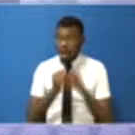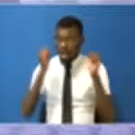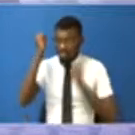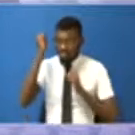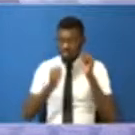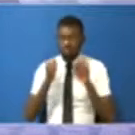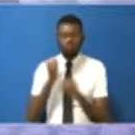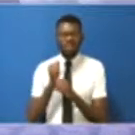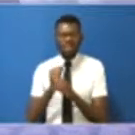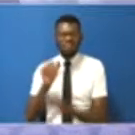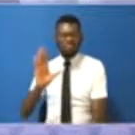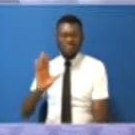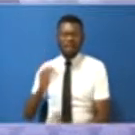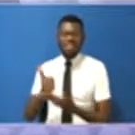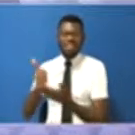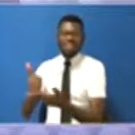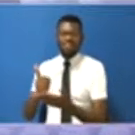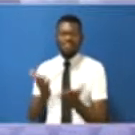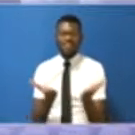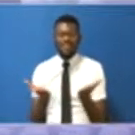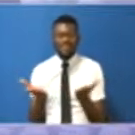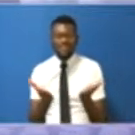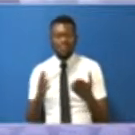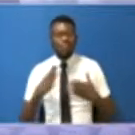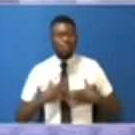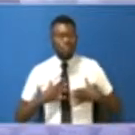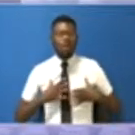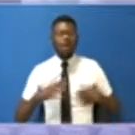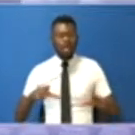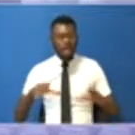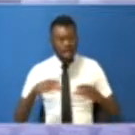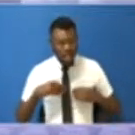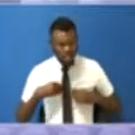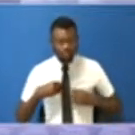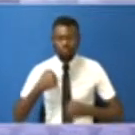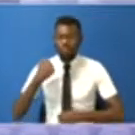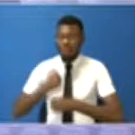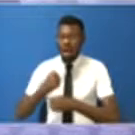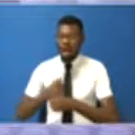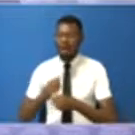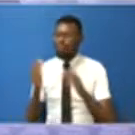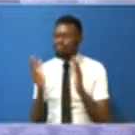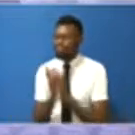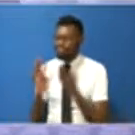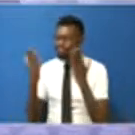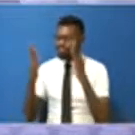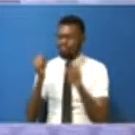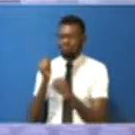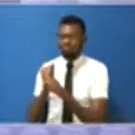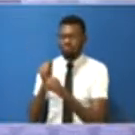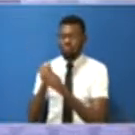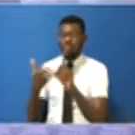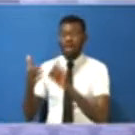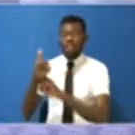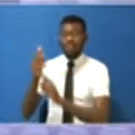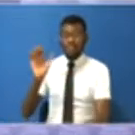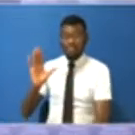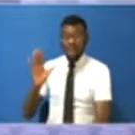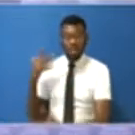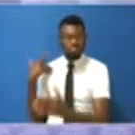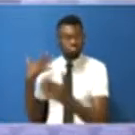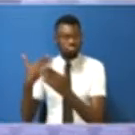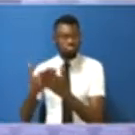civilian duty and they came and answered the call of duty and we truly celebrate what they have been able to achieve and they're